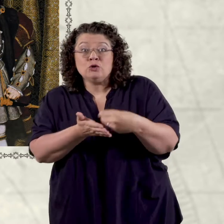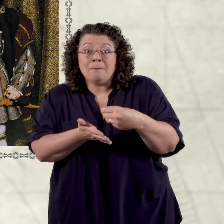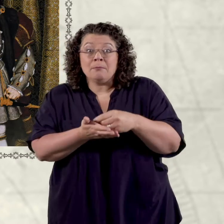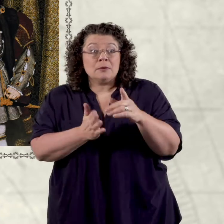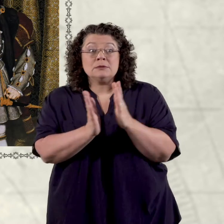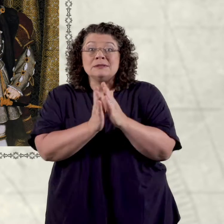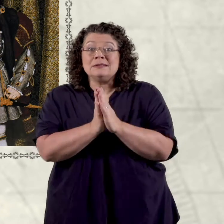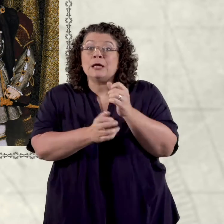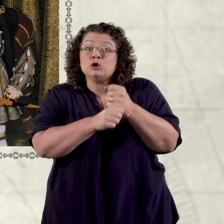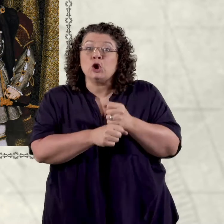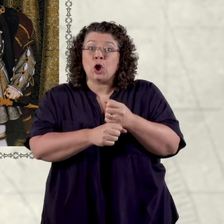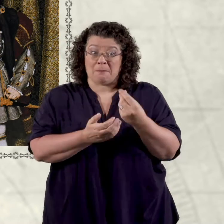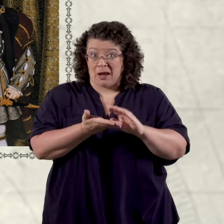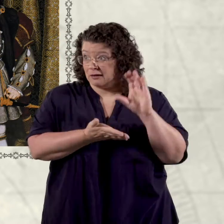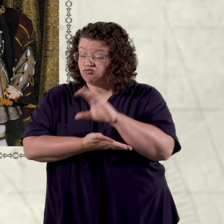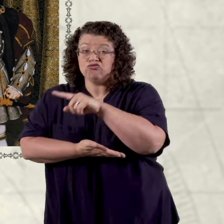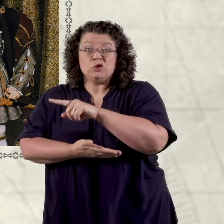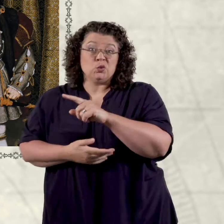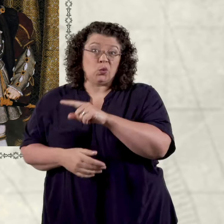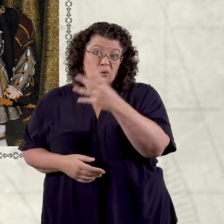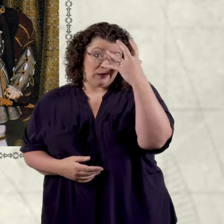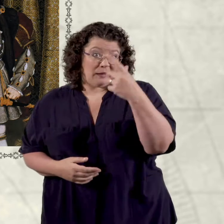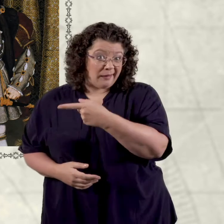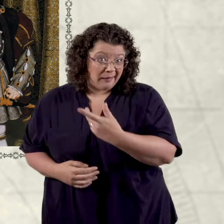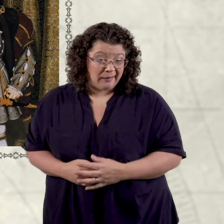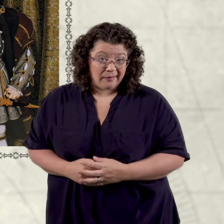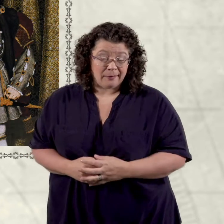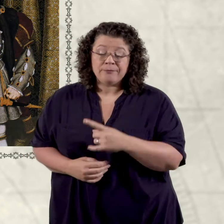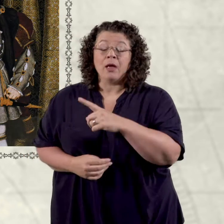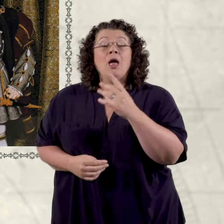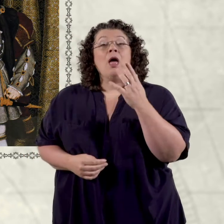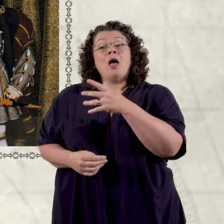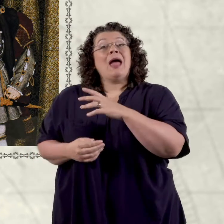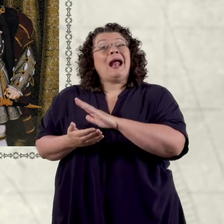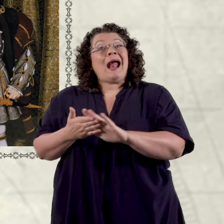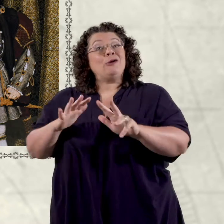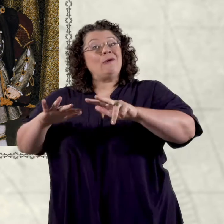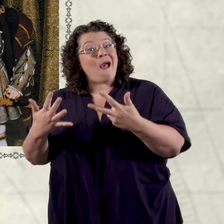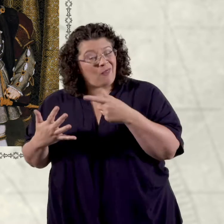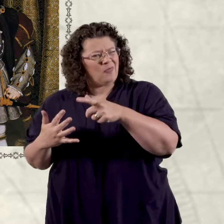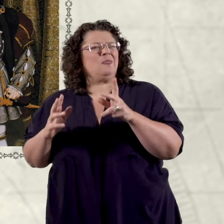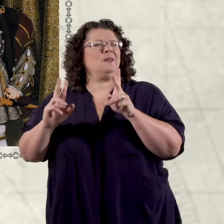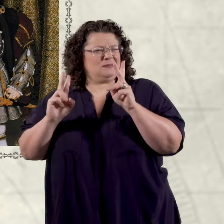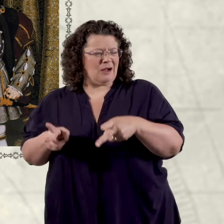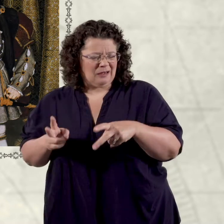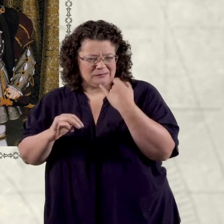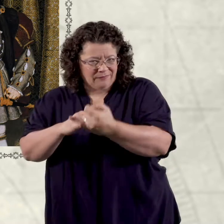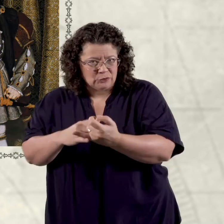on a Sunday. But Henry VIII eventually